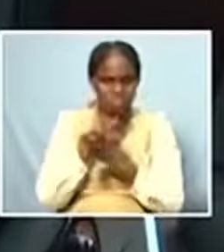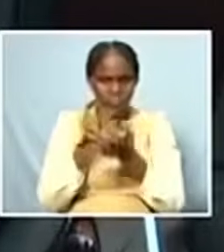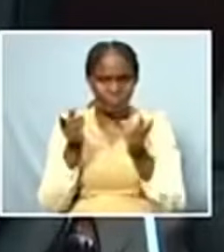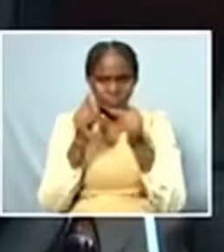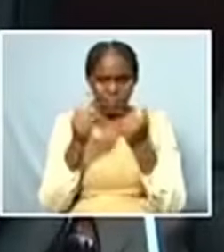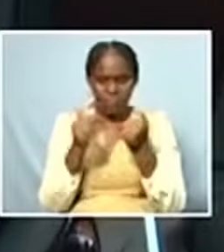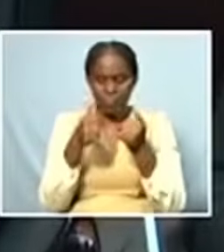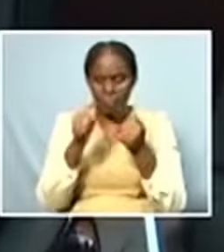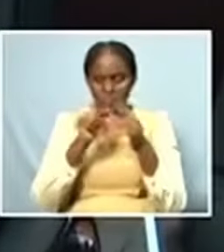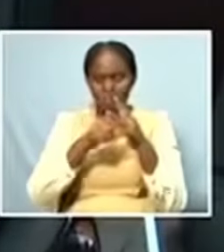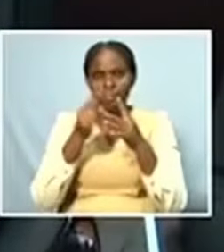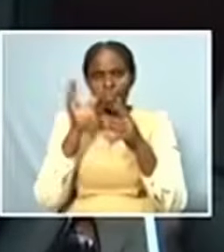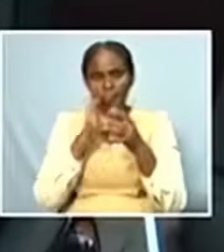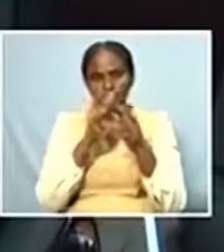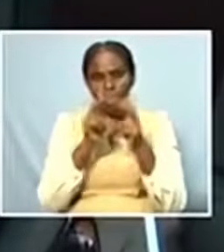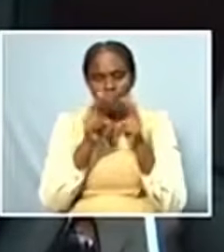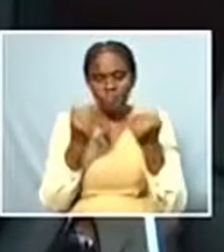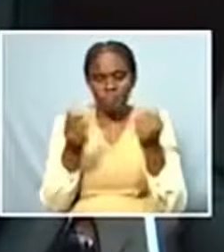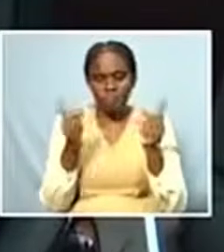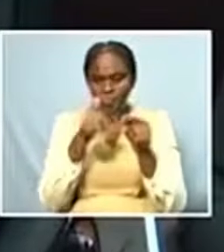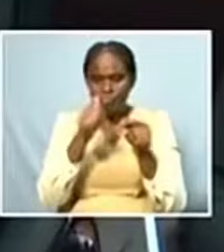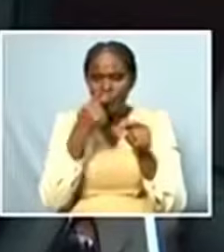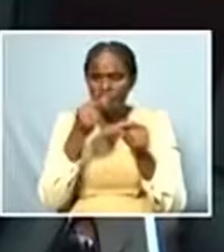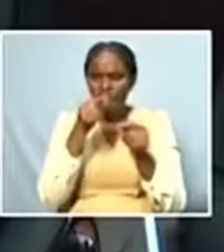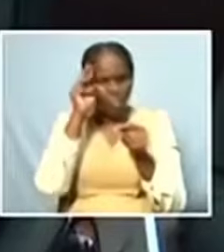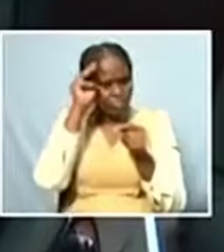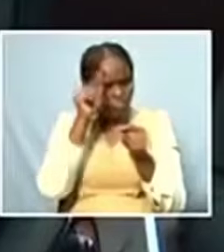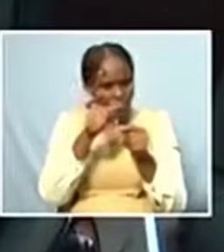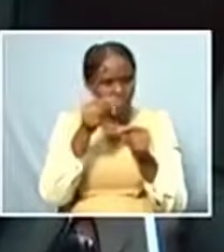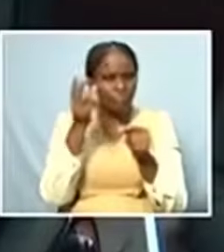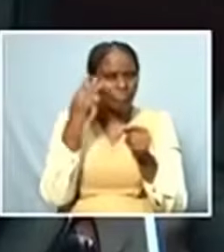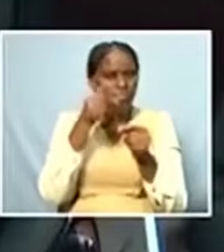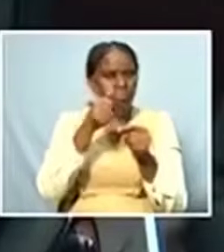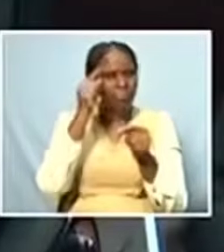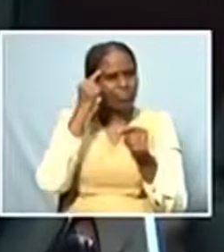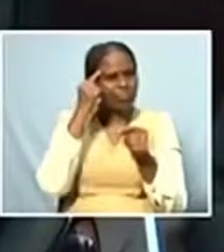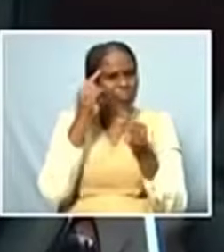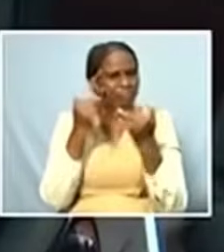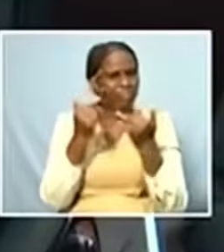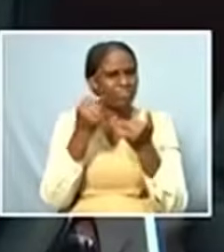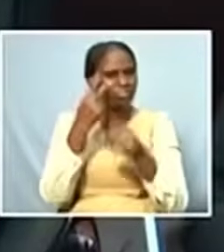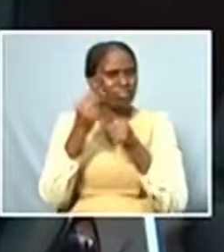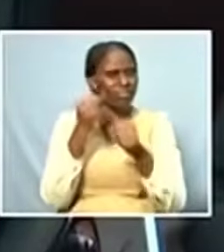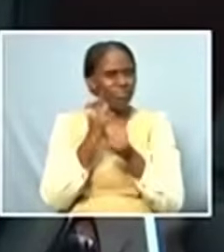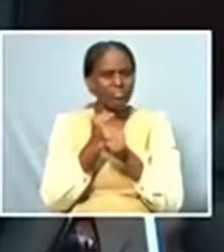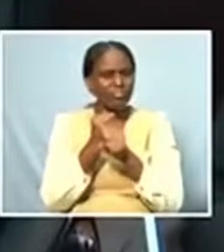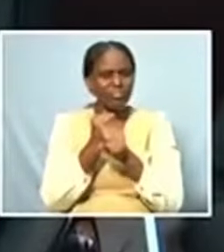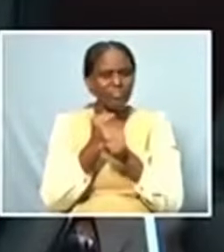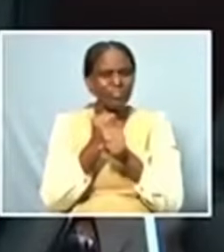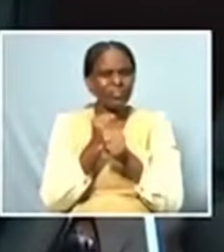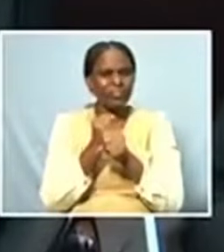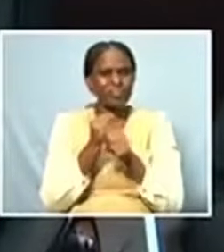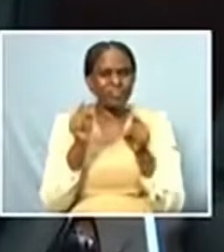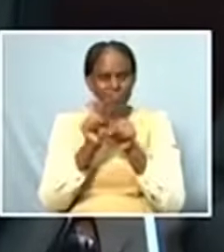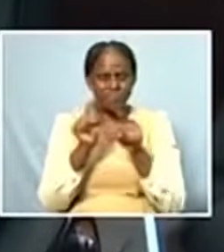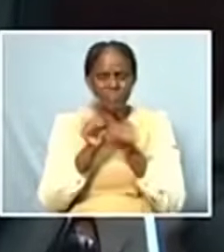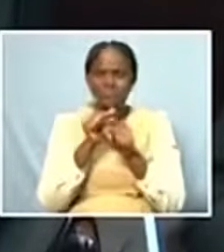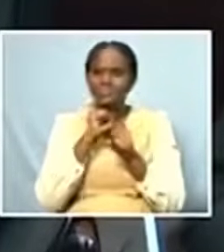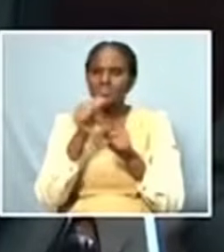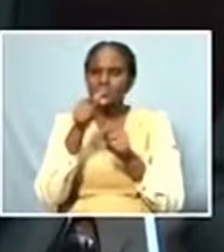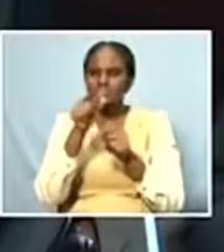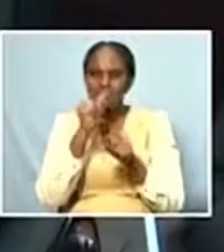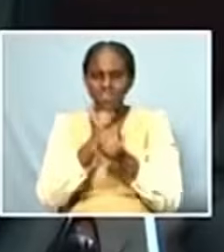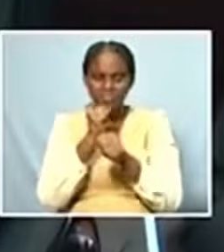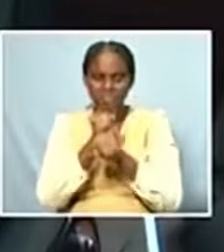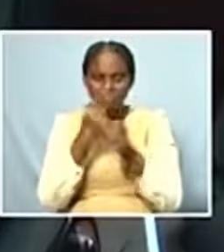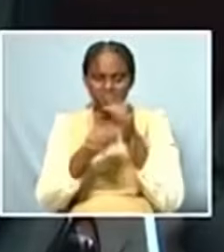when they actually started. So when you are saying that the ministry was thinking it's now 2 years, you are actually undoing what the PS